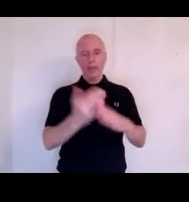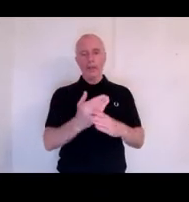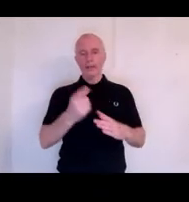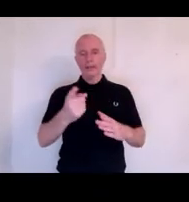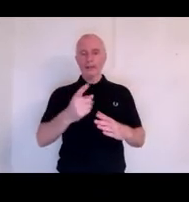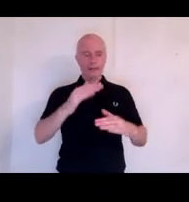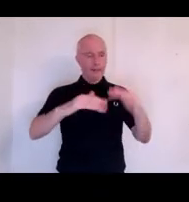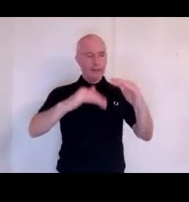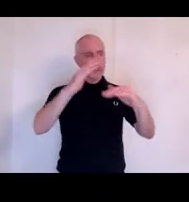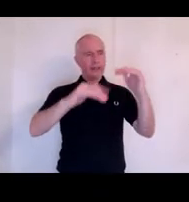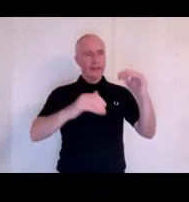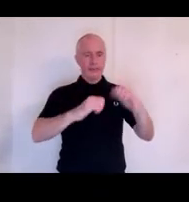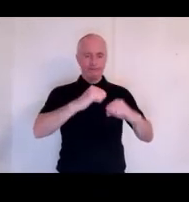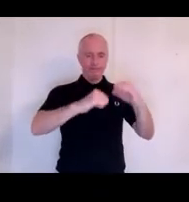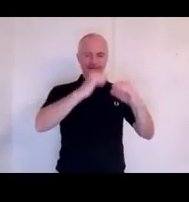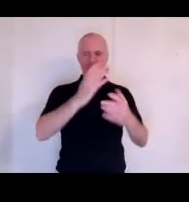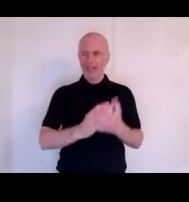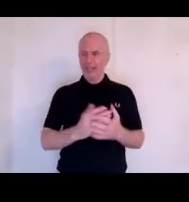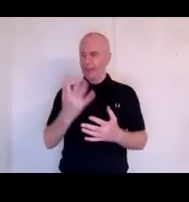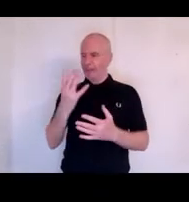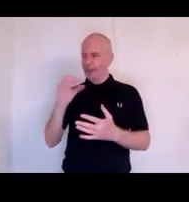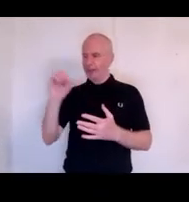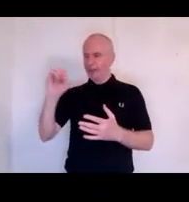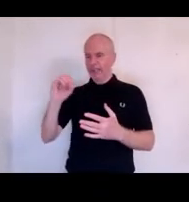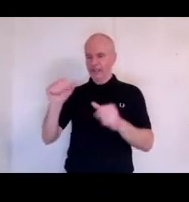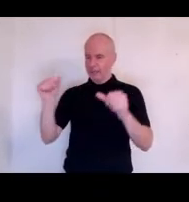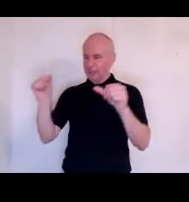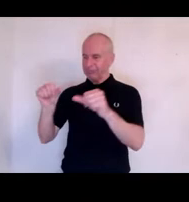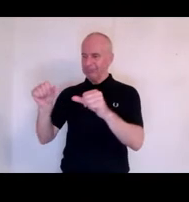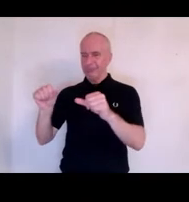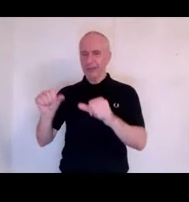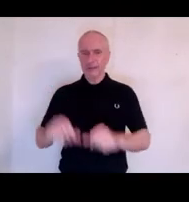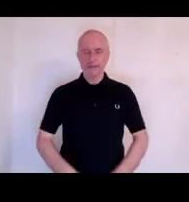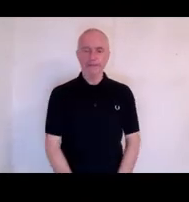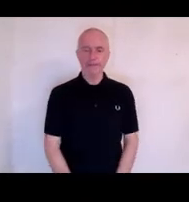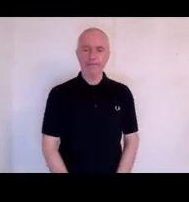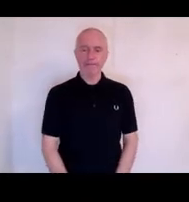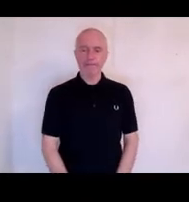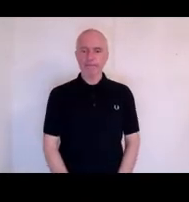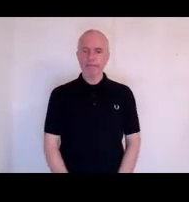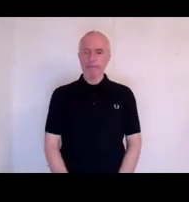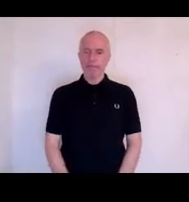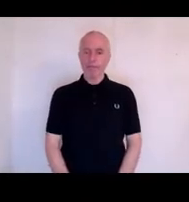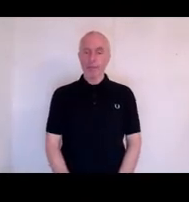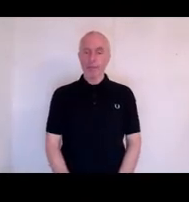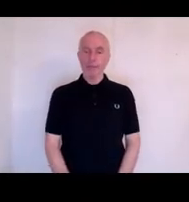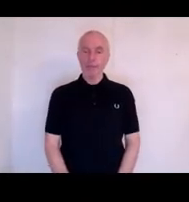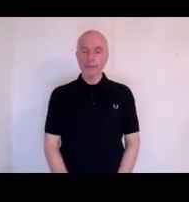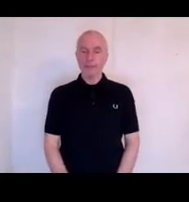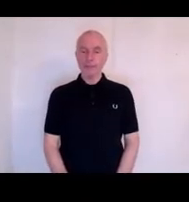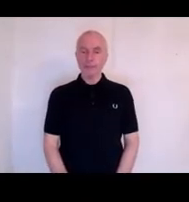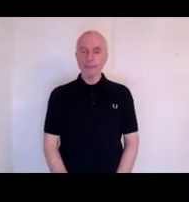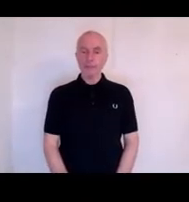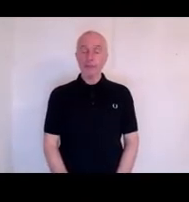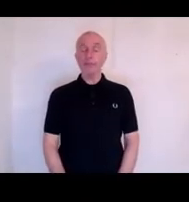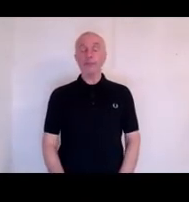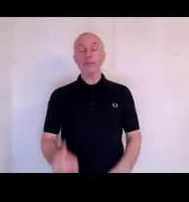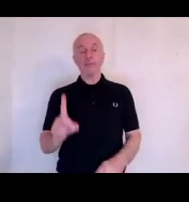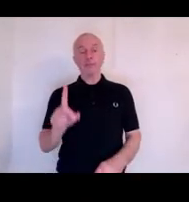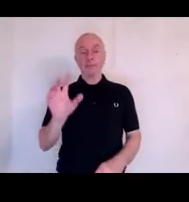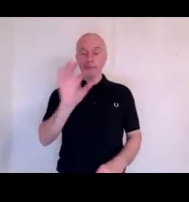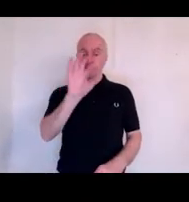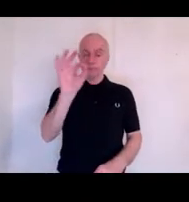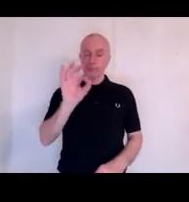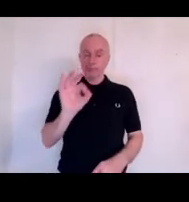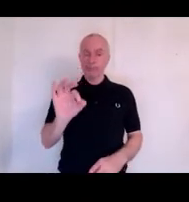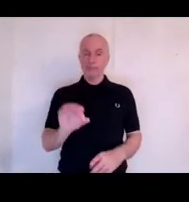much smaller scale than in reactors. But that does then pose the question of what's going